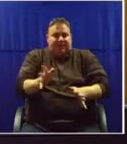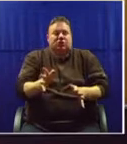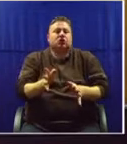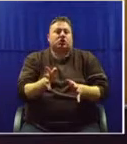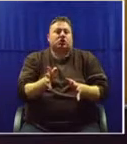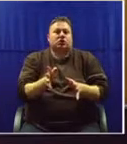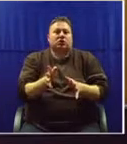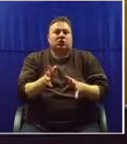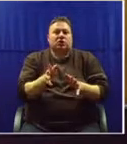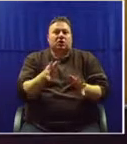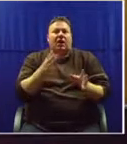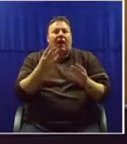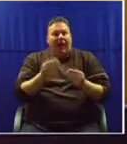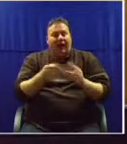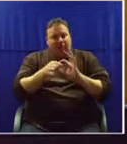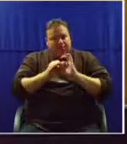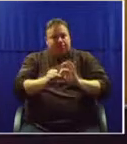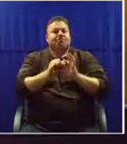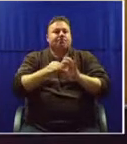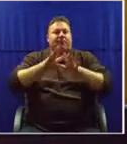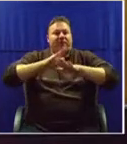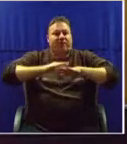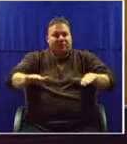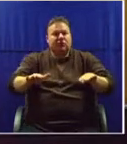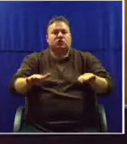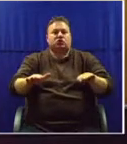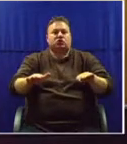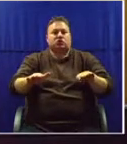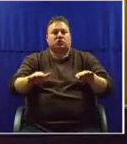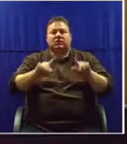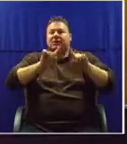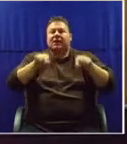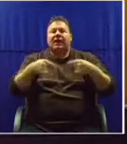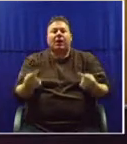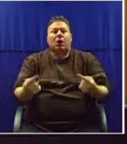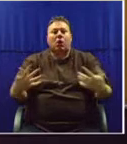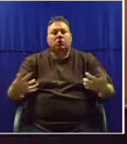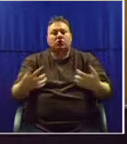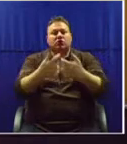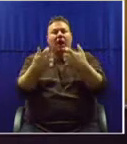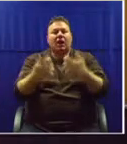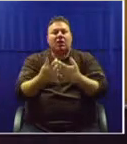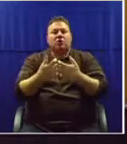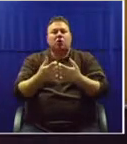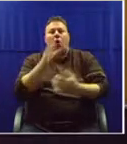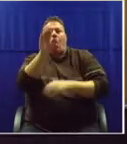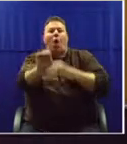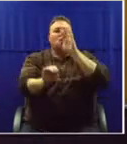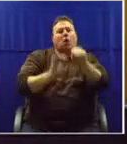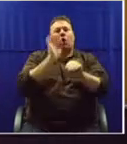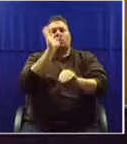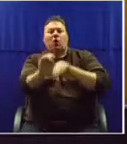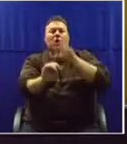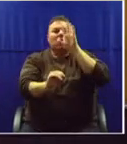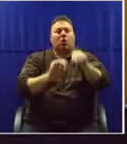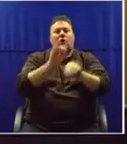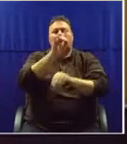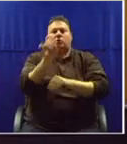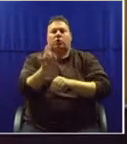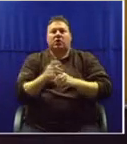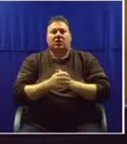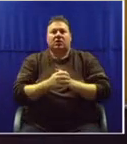and binding and may not be challenged or questioned in the House. And this is